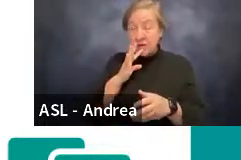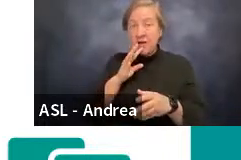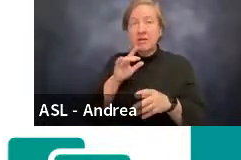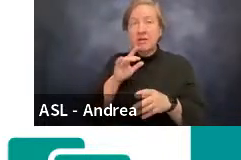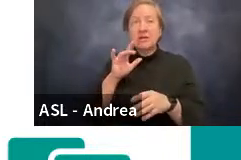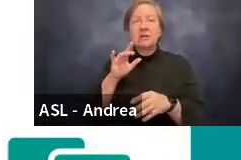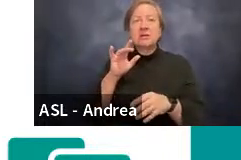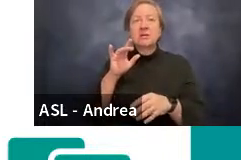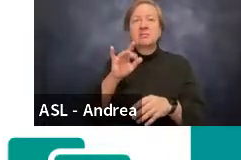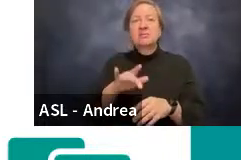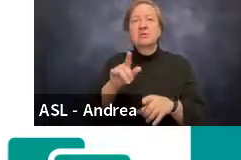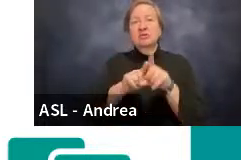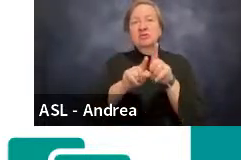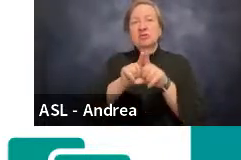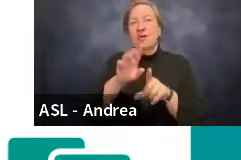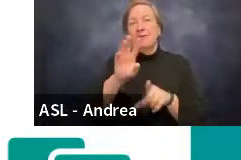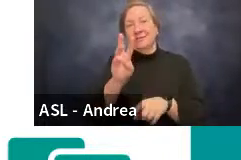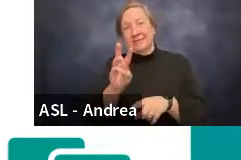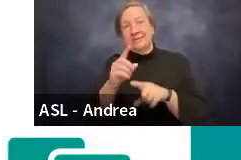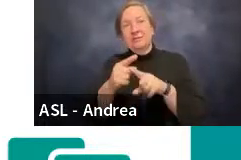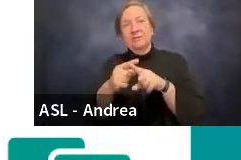*6 to unmute yourself.